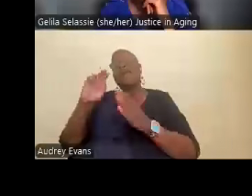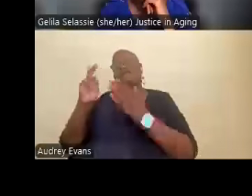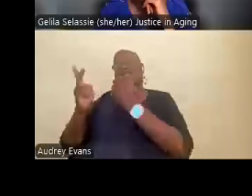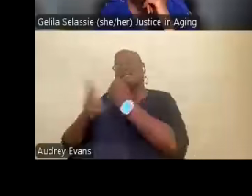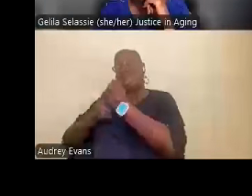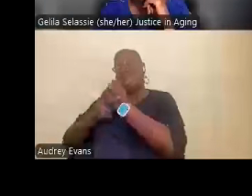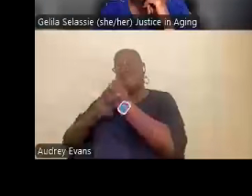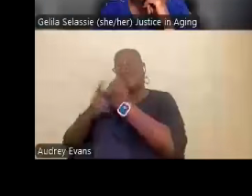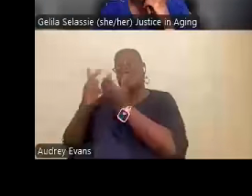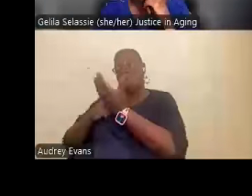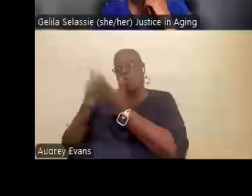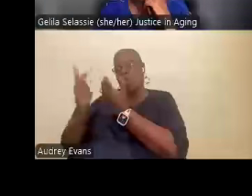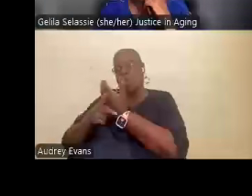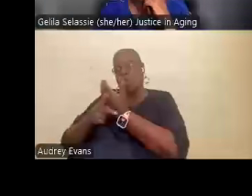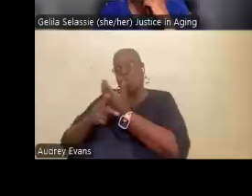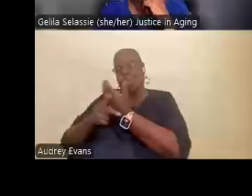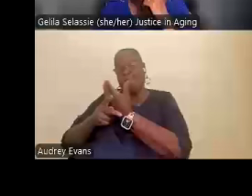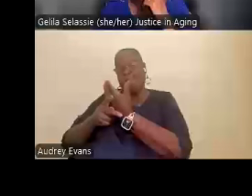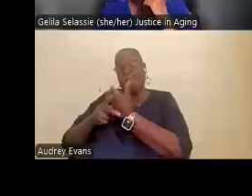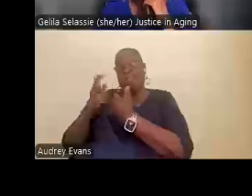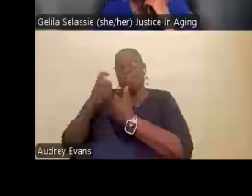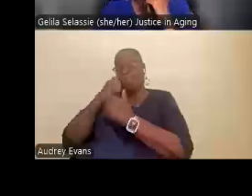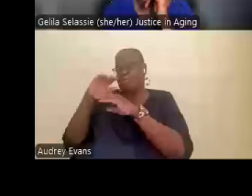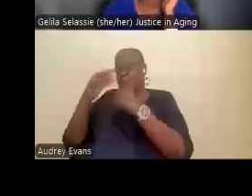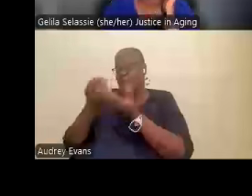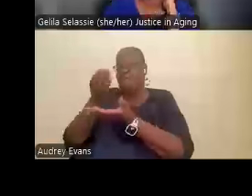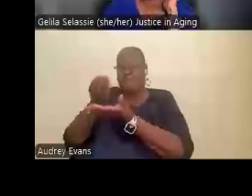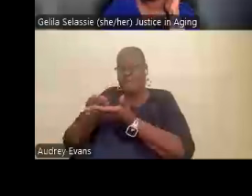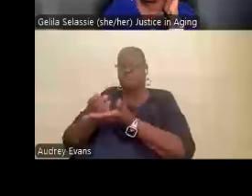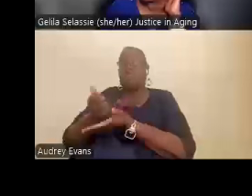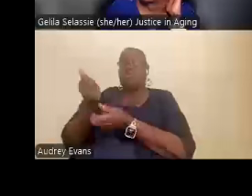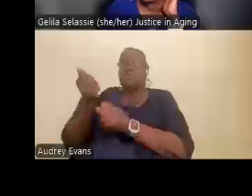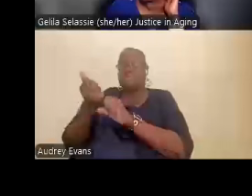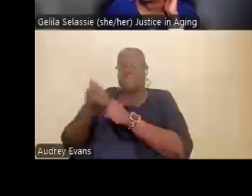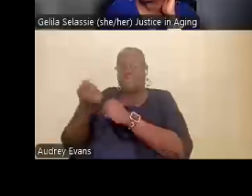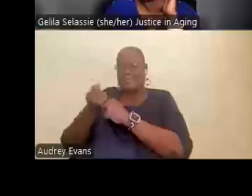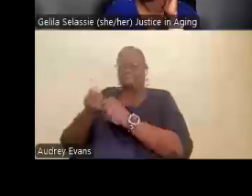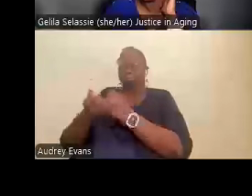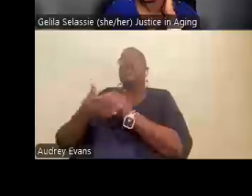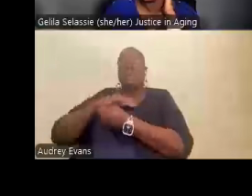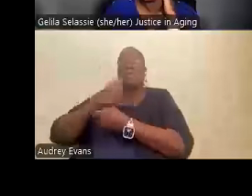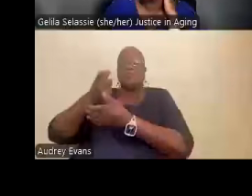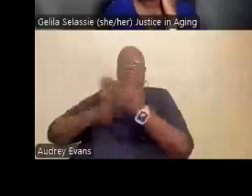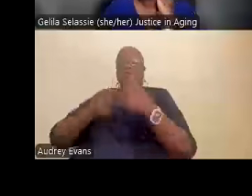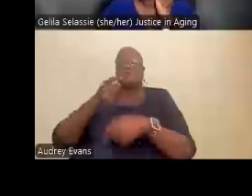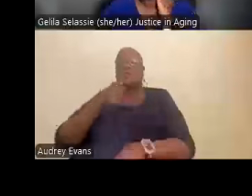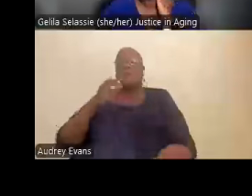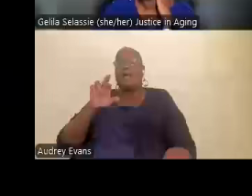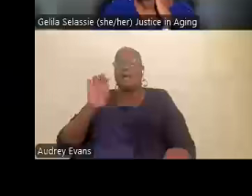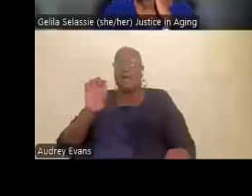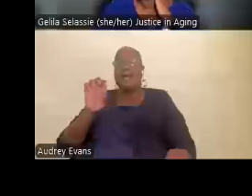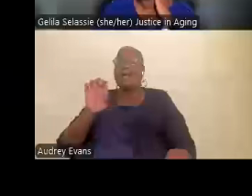program. And this program just provides financial assistance to cover the costs of Medicare. Still